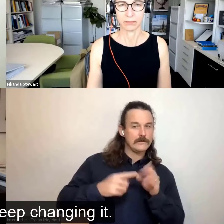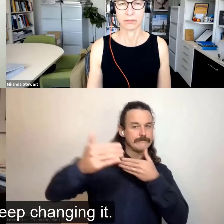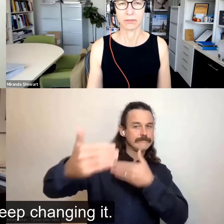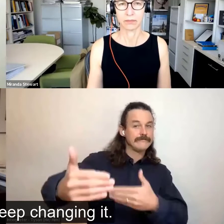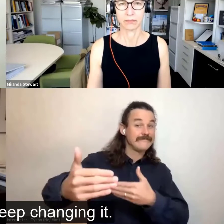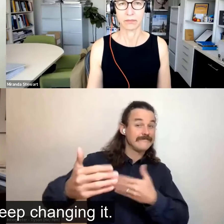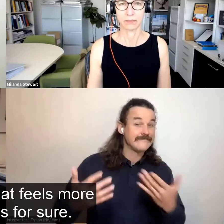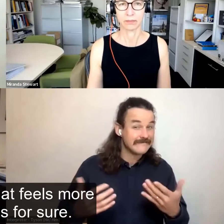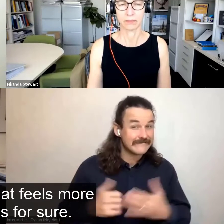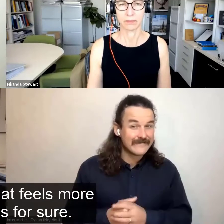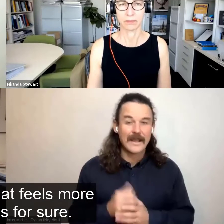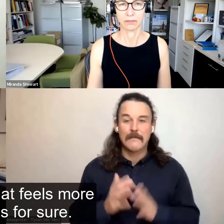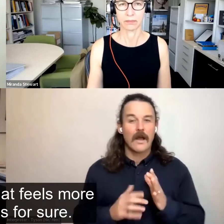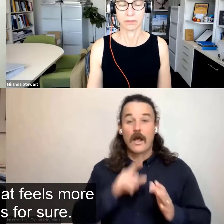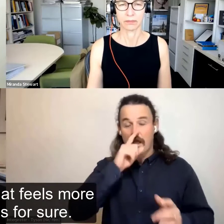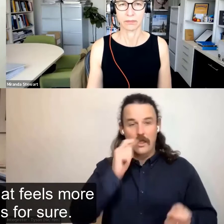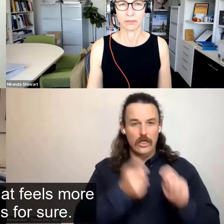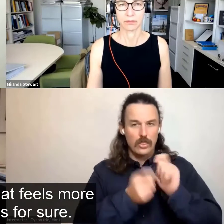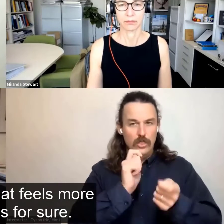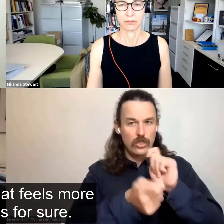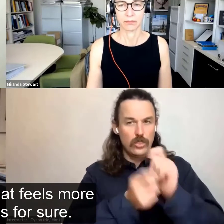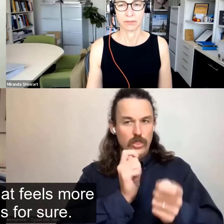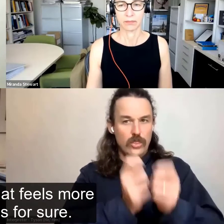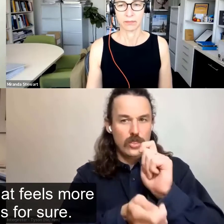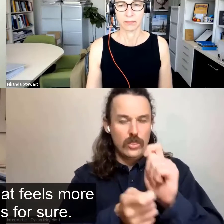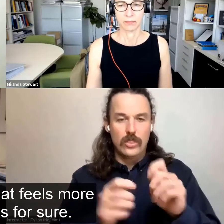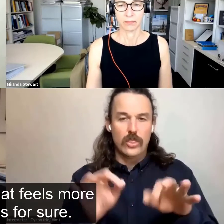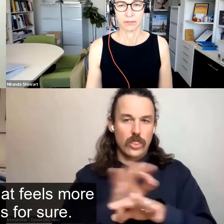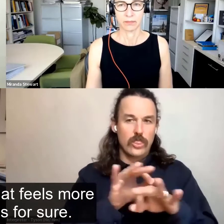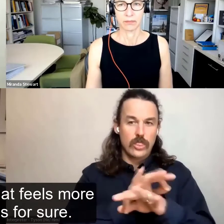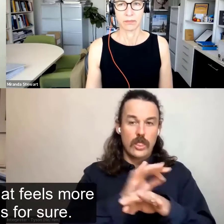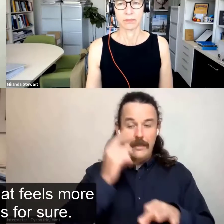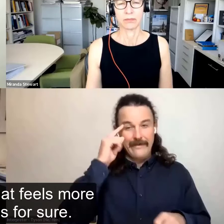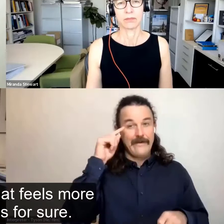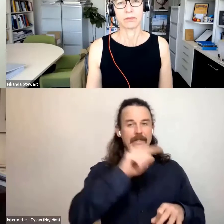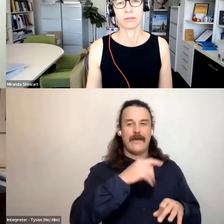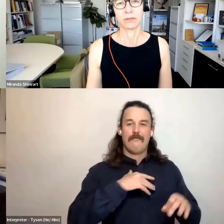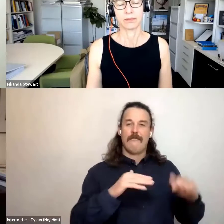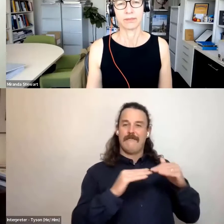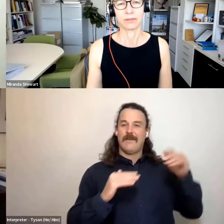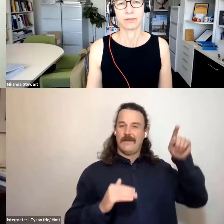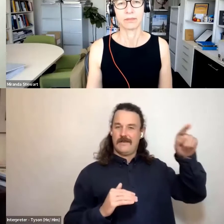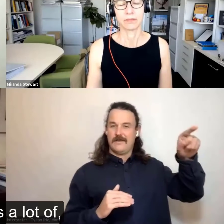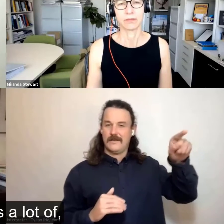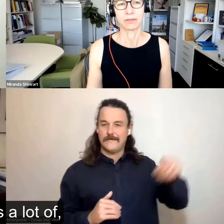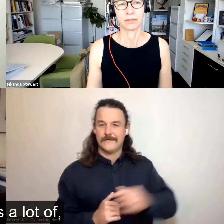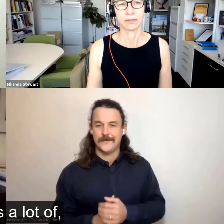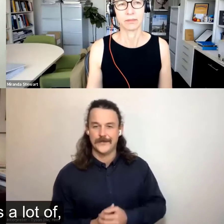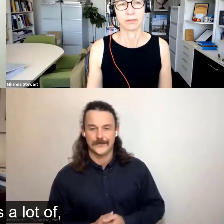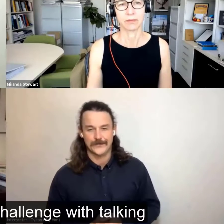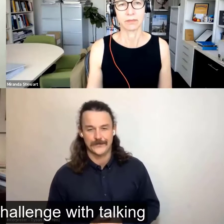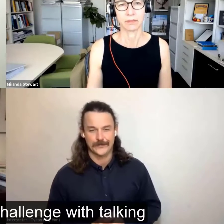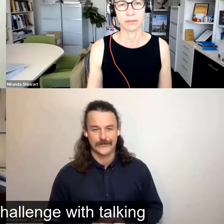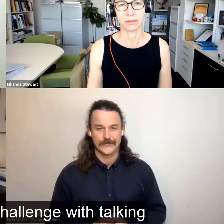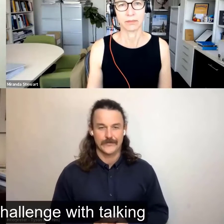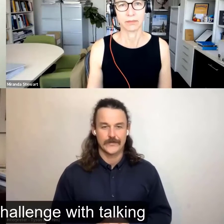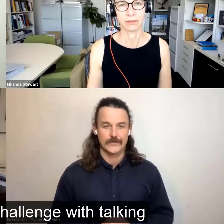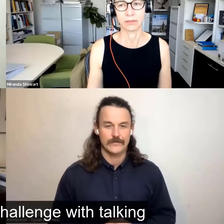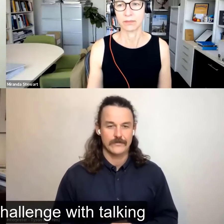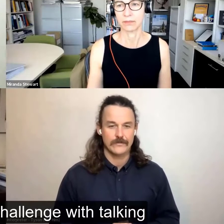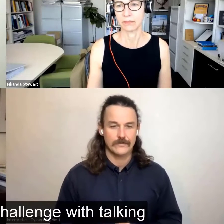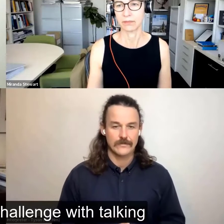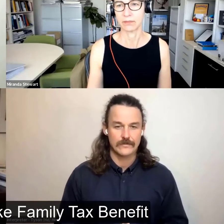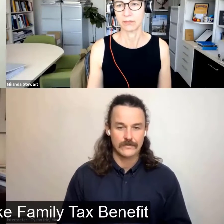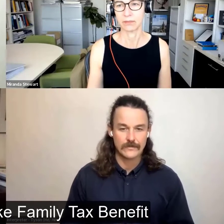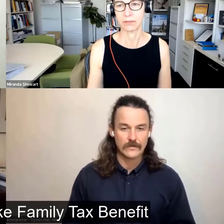can't keep changing it. So to me, that feels more fair. That's for sure. There's a lot of, I think part of the